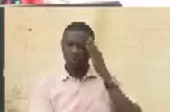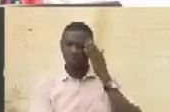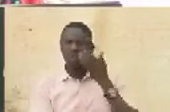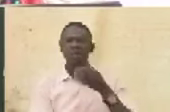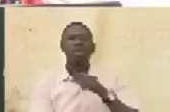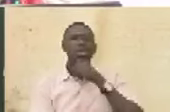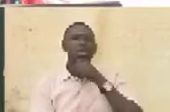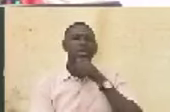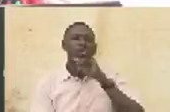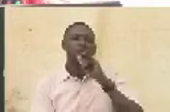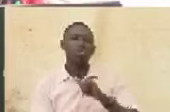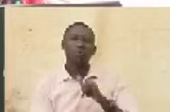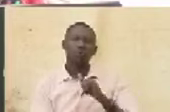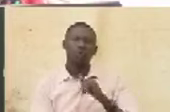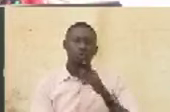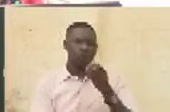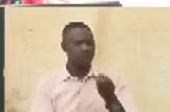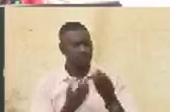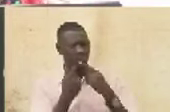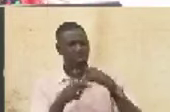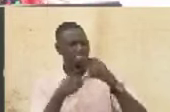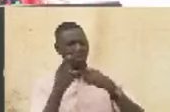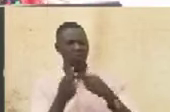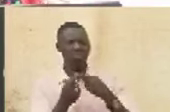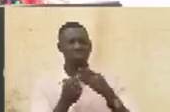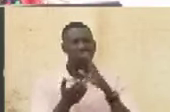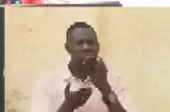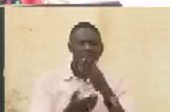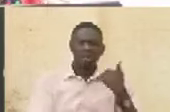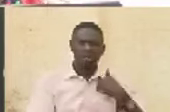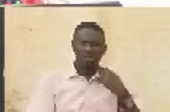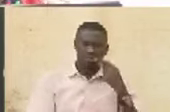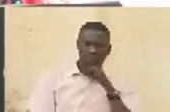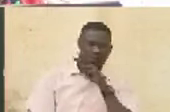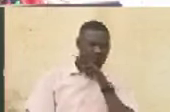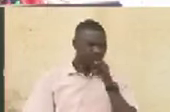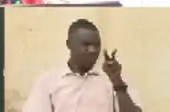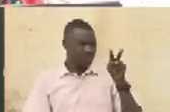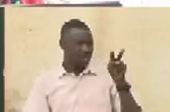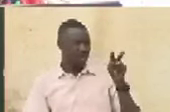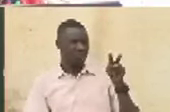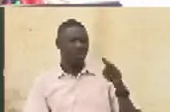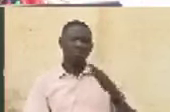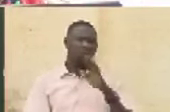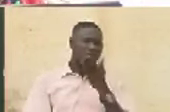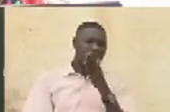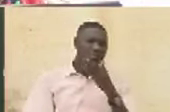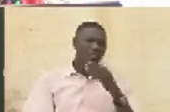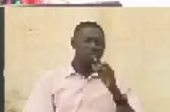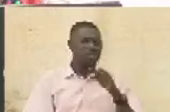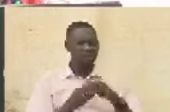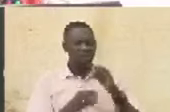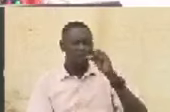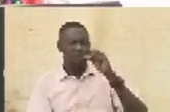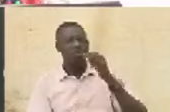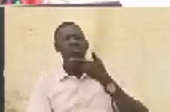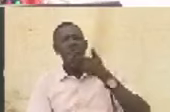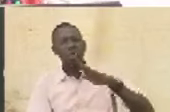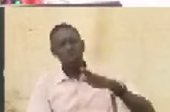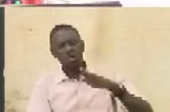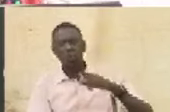but can you tell us about the range of the people that were there, whether they were a bit young or